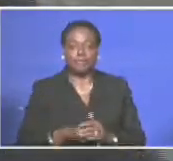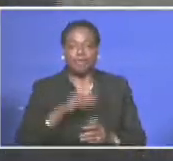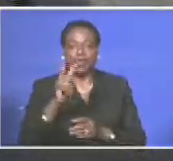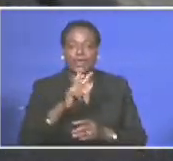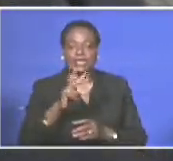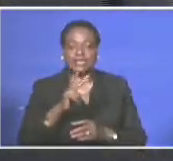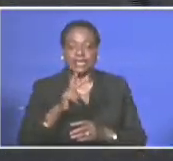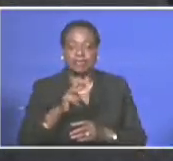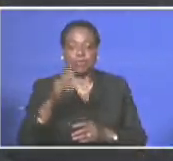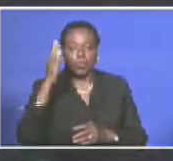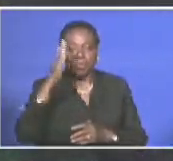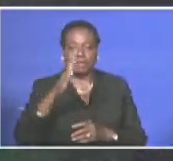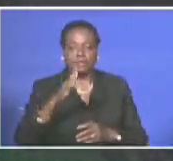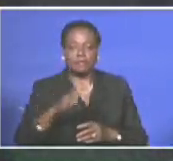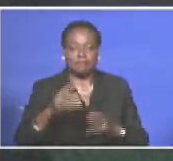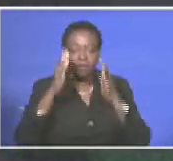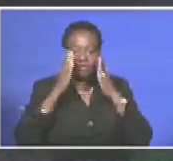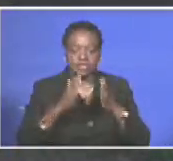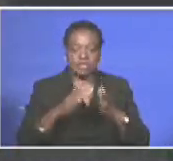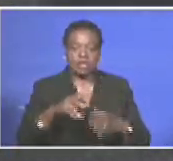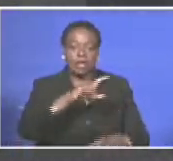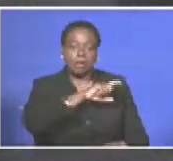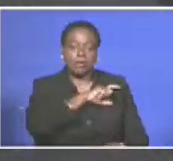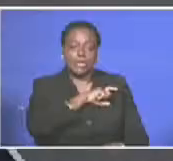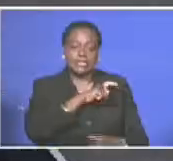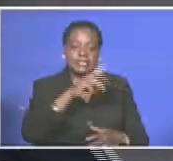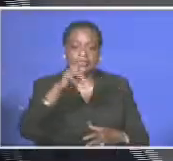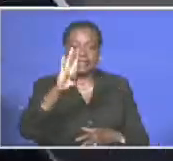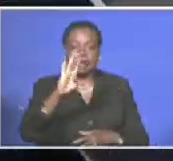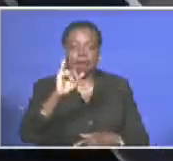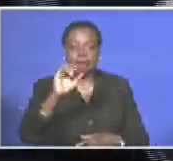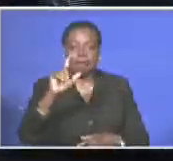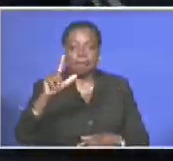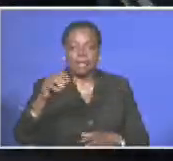the police bill of 2016. LaDon Davis, ZNS Network News.